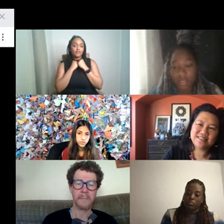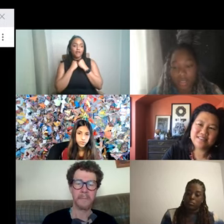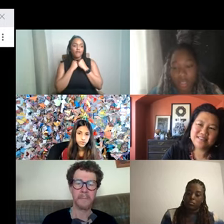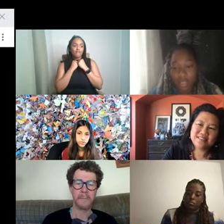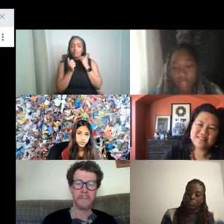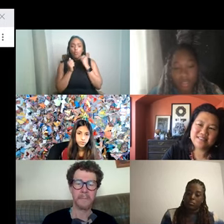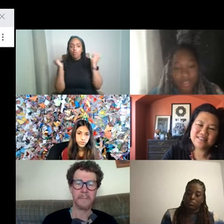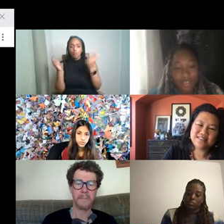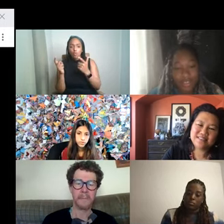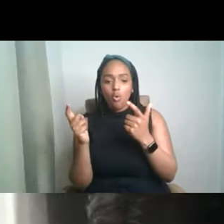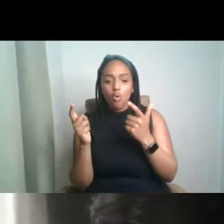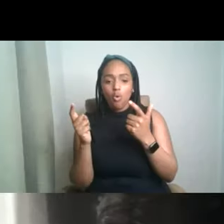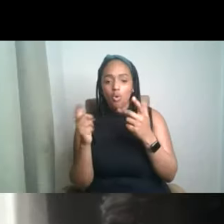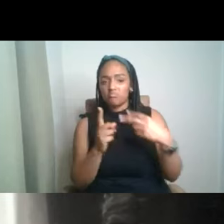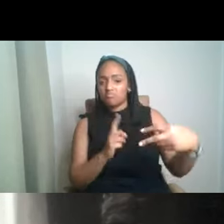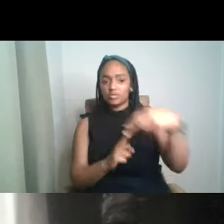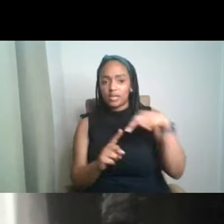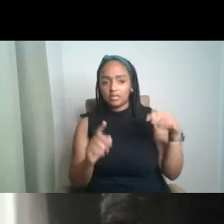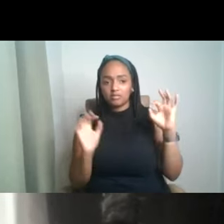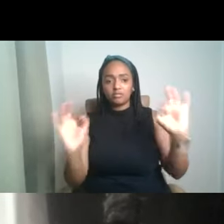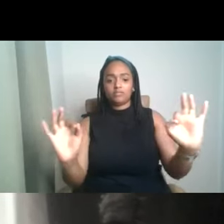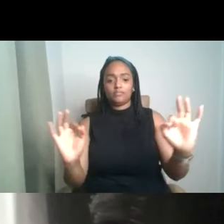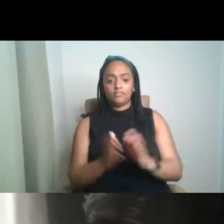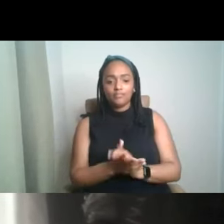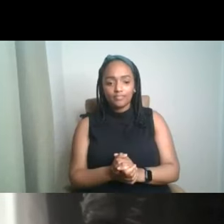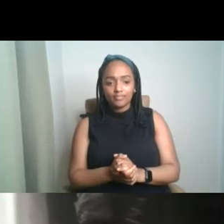And yeah, I'll pass it back to Nico.